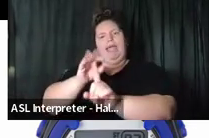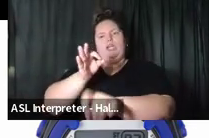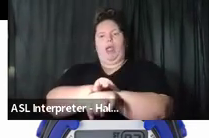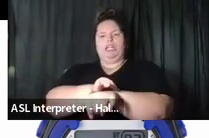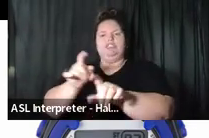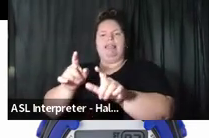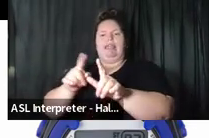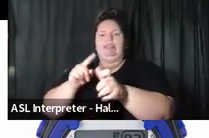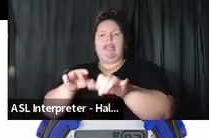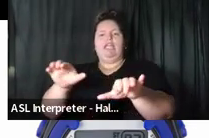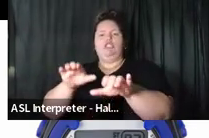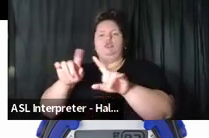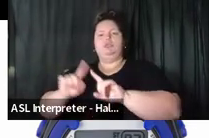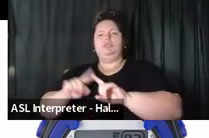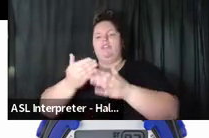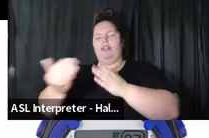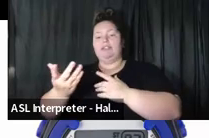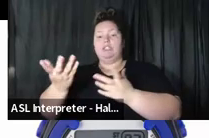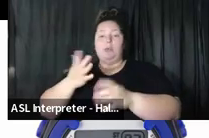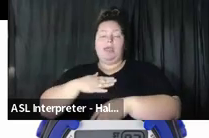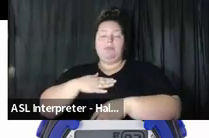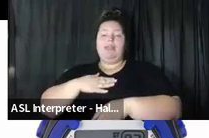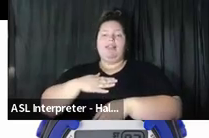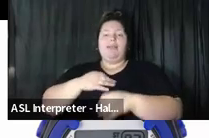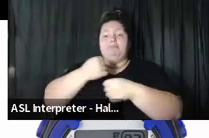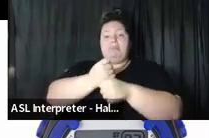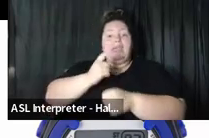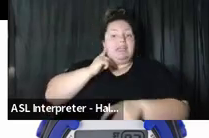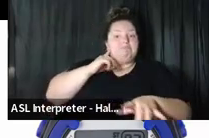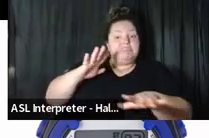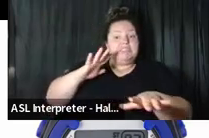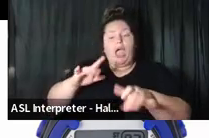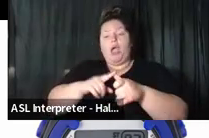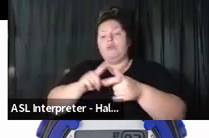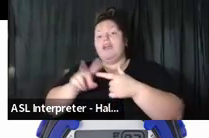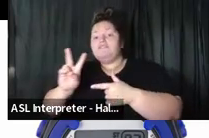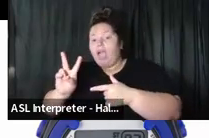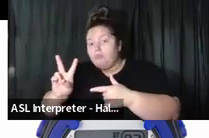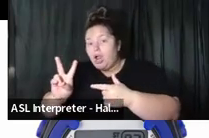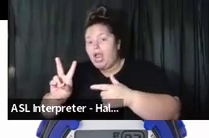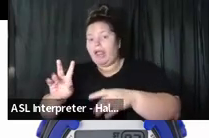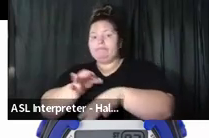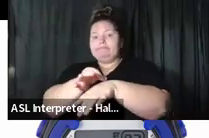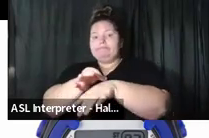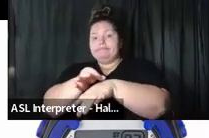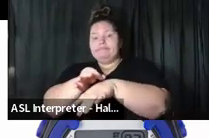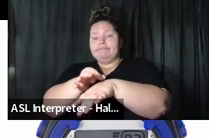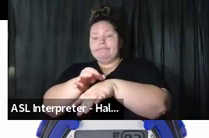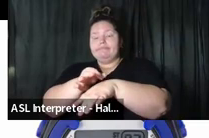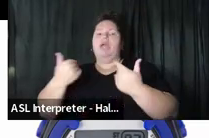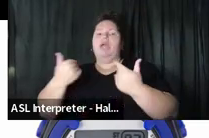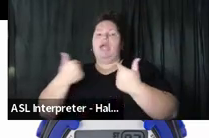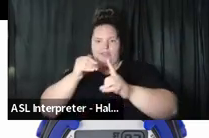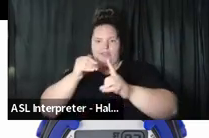either will make a buzz or they'll just vibrate. But just having those reminders are very helpful when traveling,